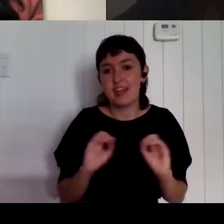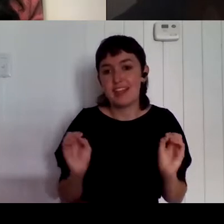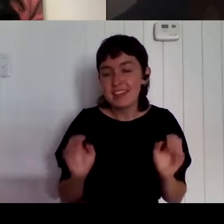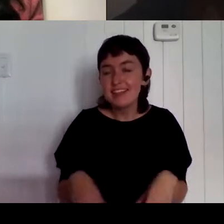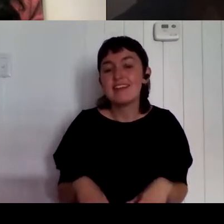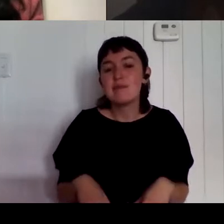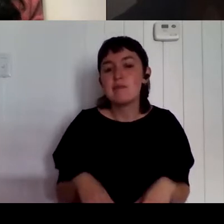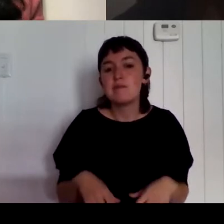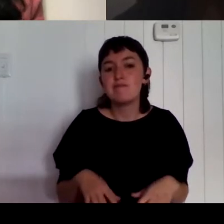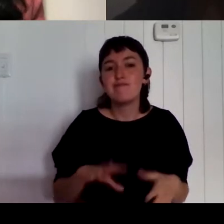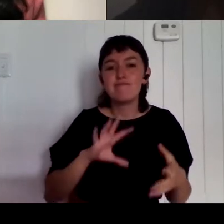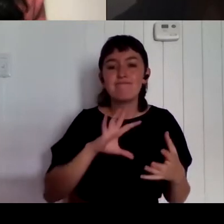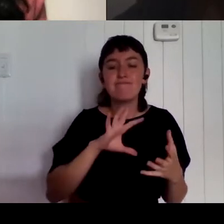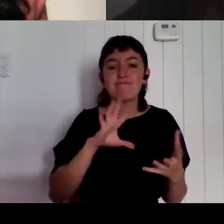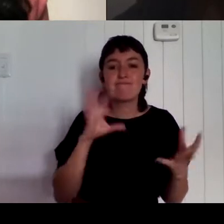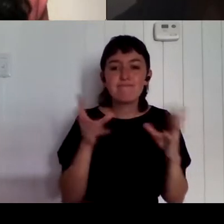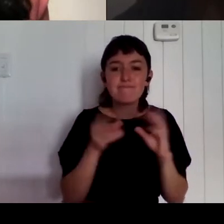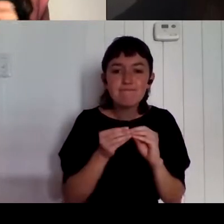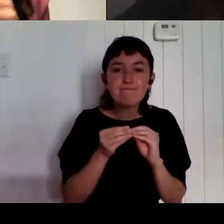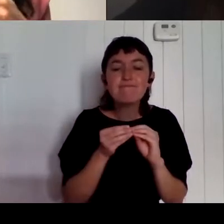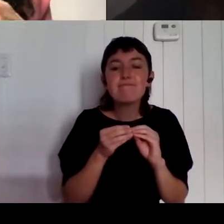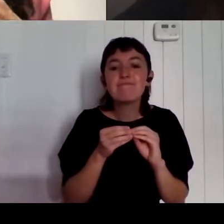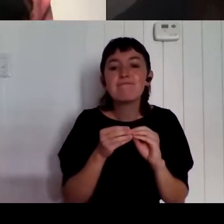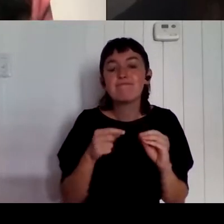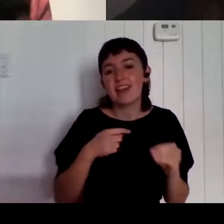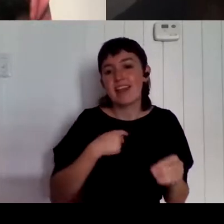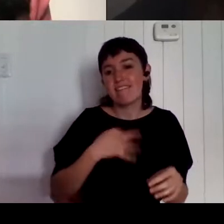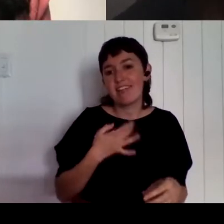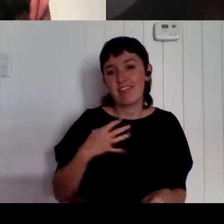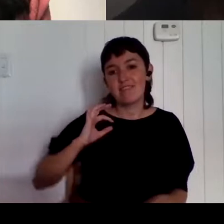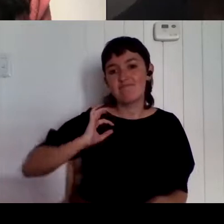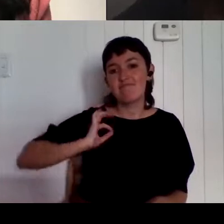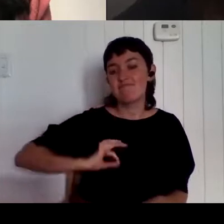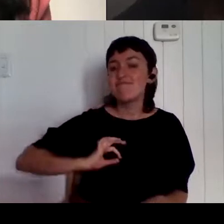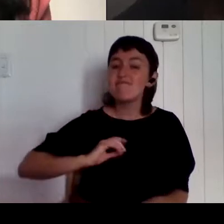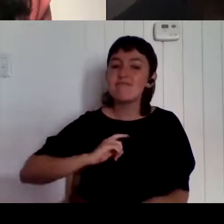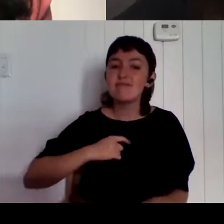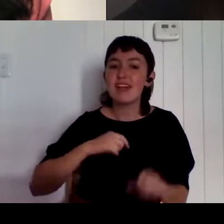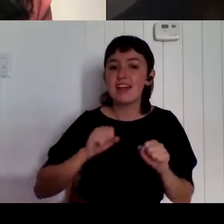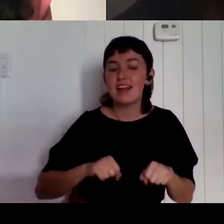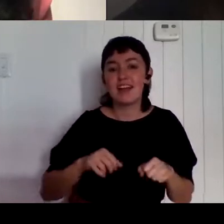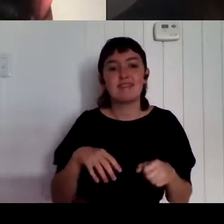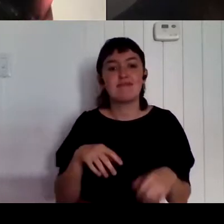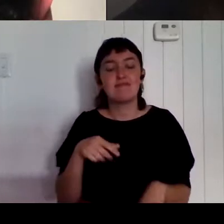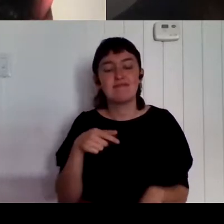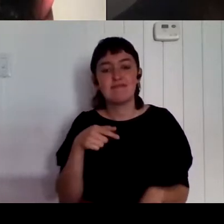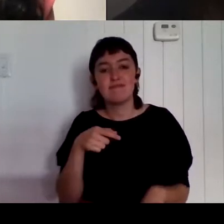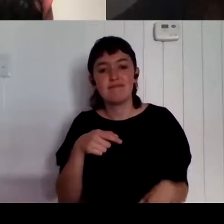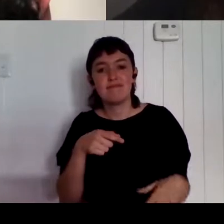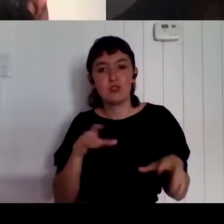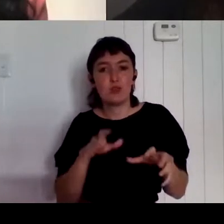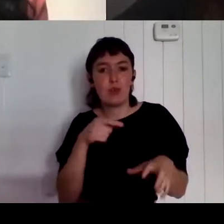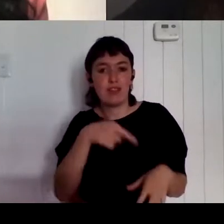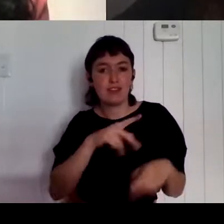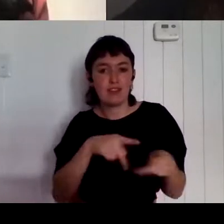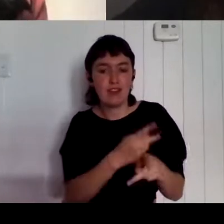very, I'm a very privileged person to have this type of job where I have a lot of freedom to think about what I want and